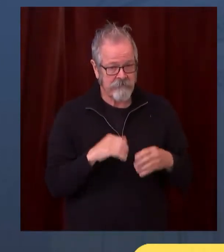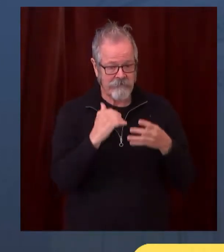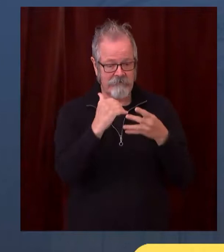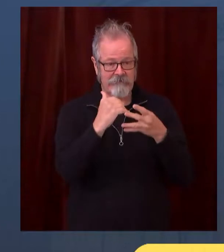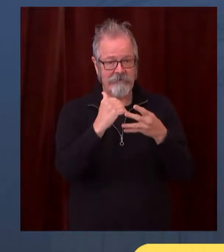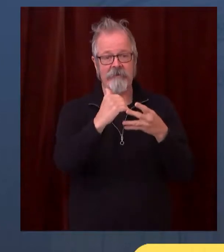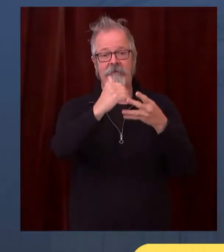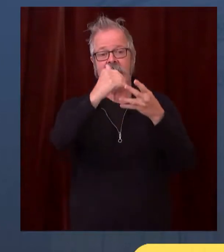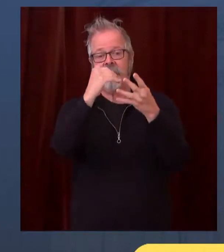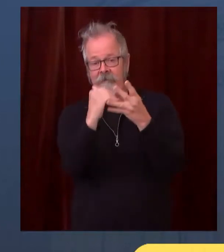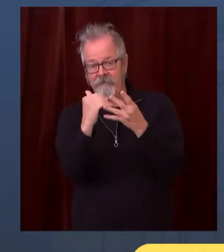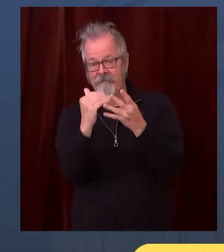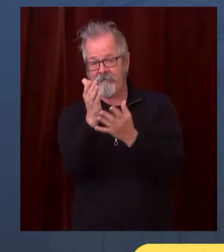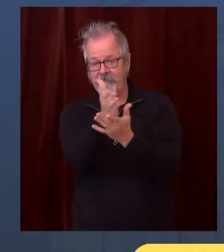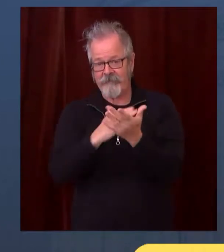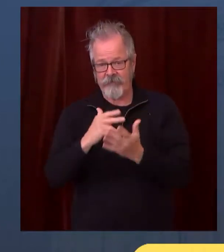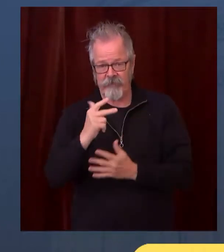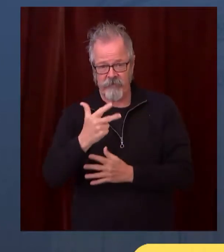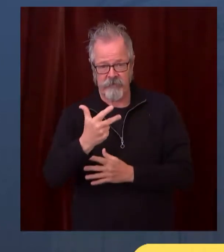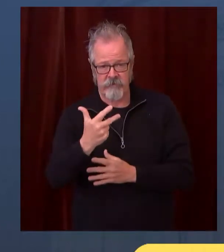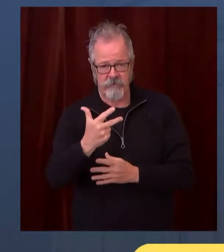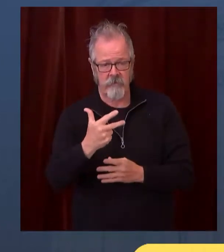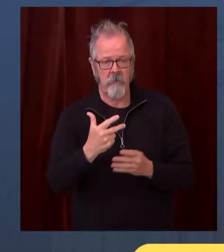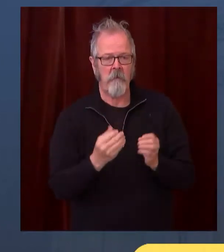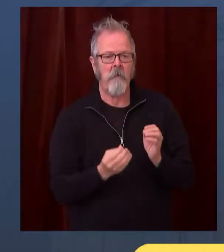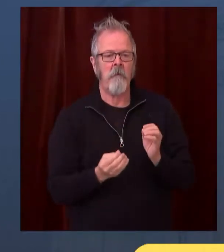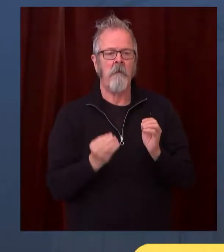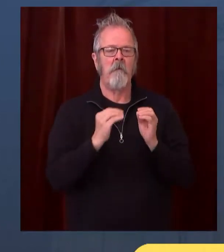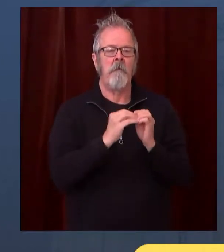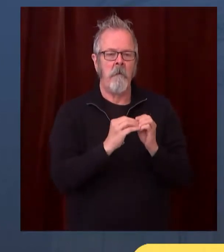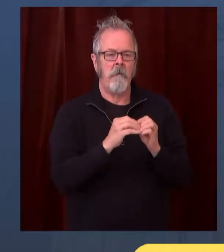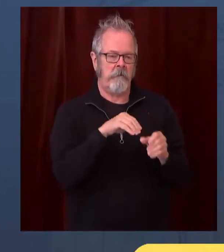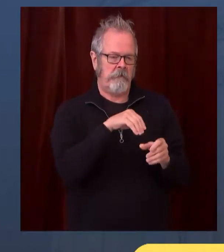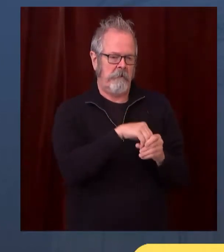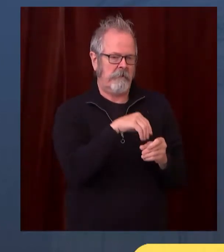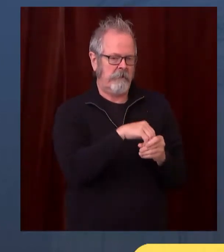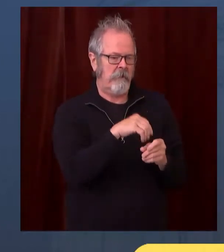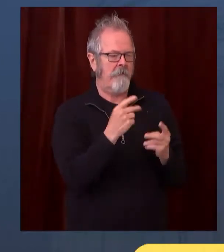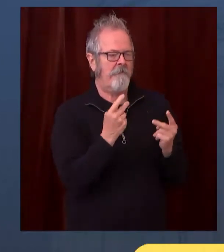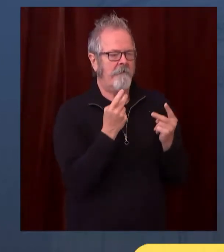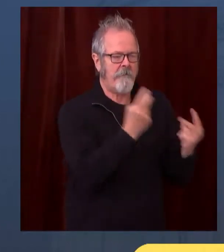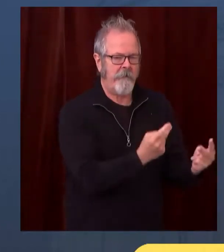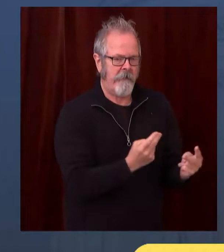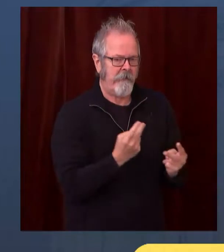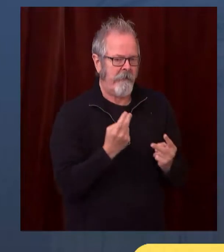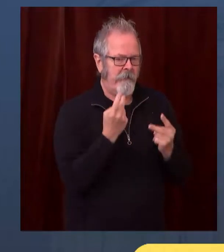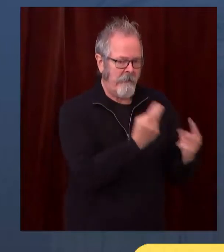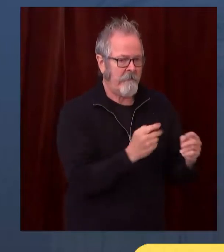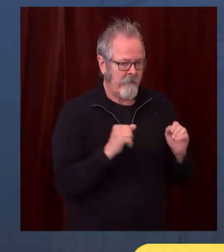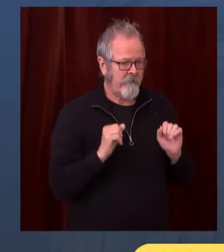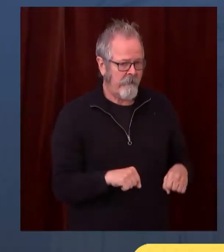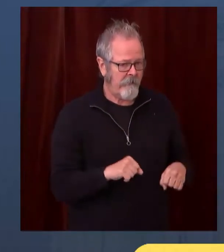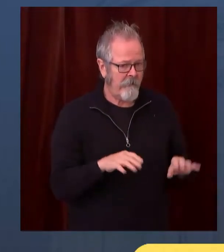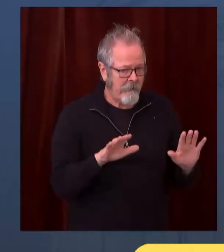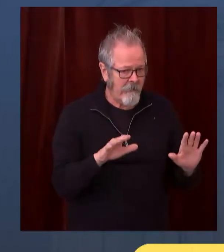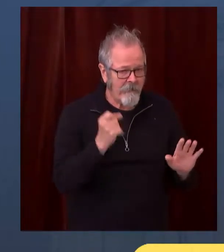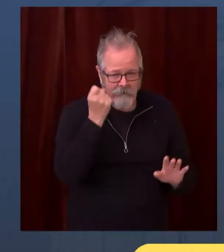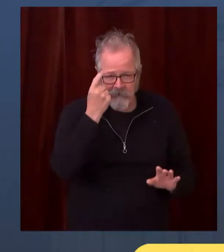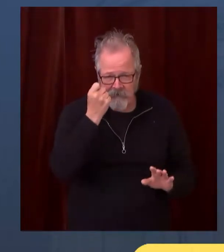preferred, and this is just a reminder that we still have to be cautious with this virus, even as we limit its